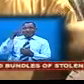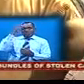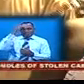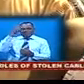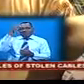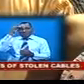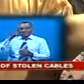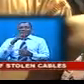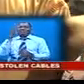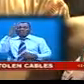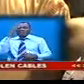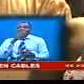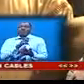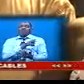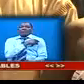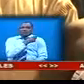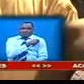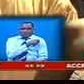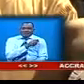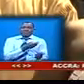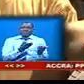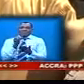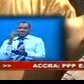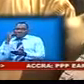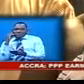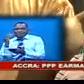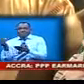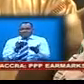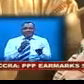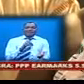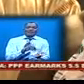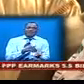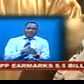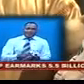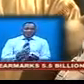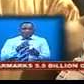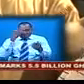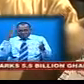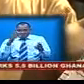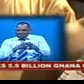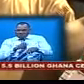hospital, he was not expecting that he was going to go too soon.